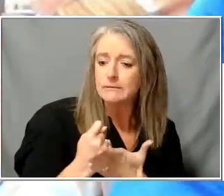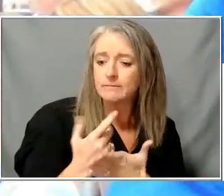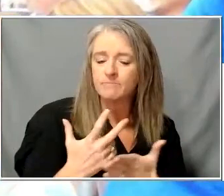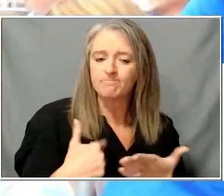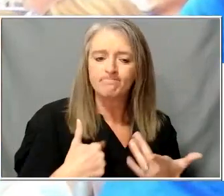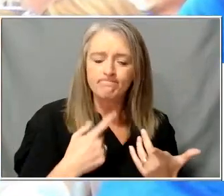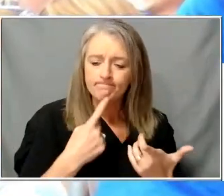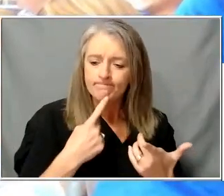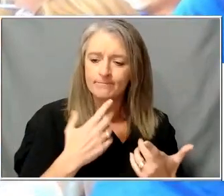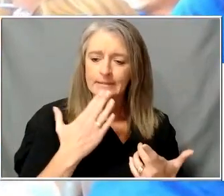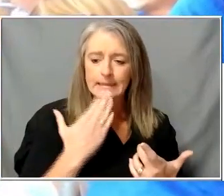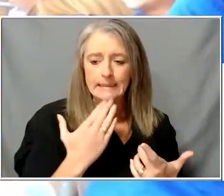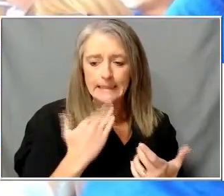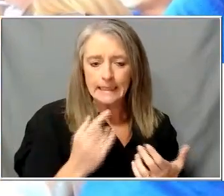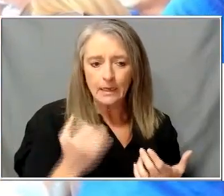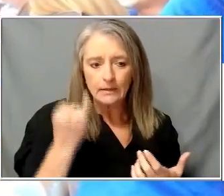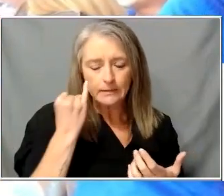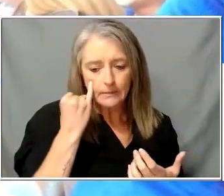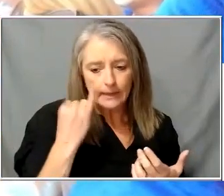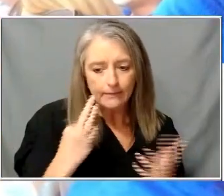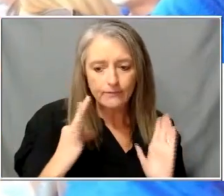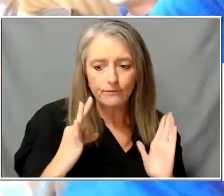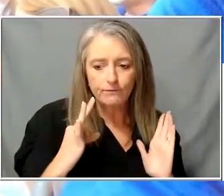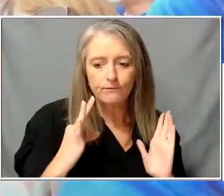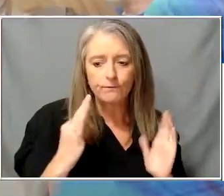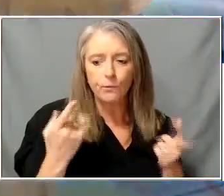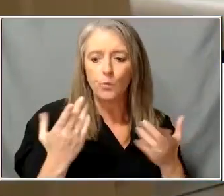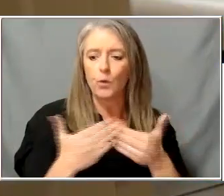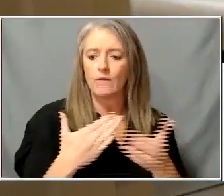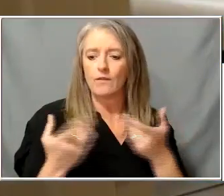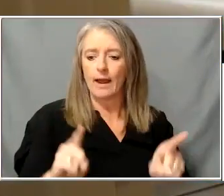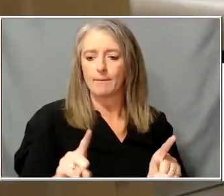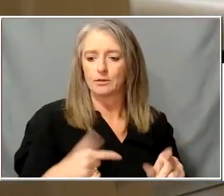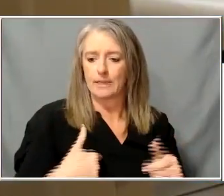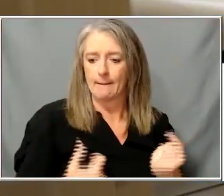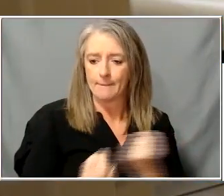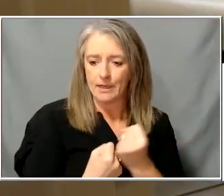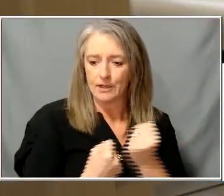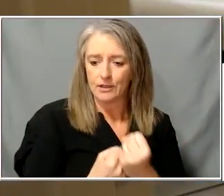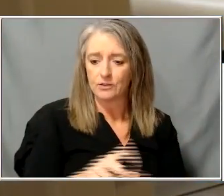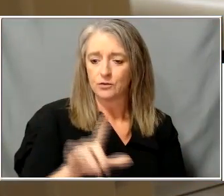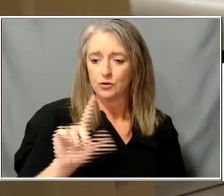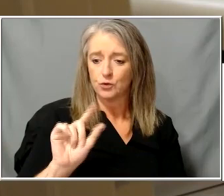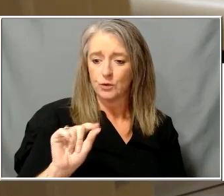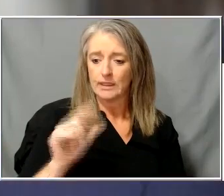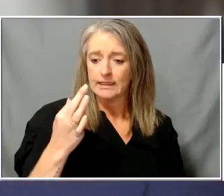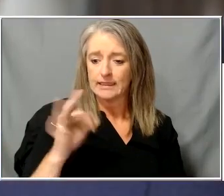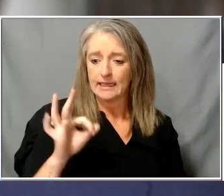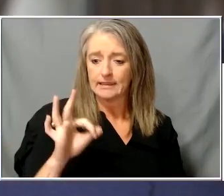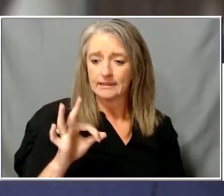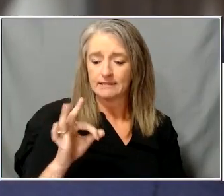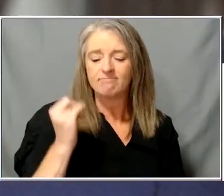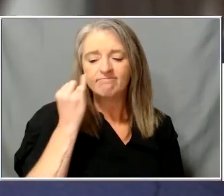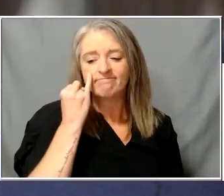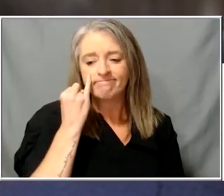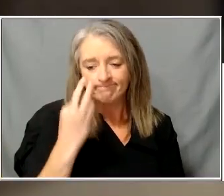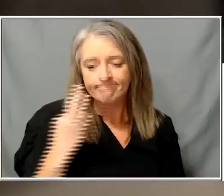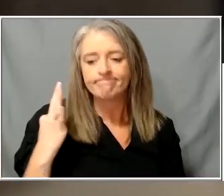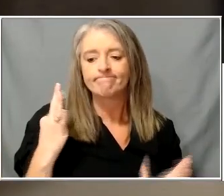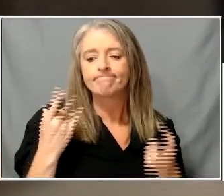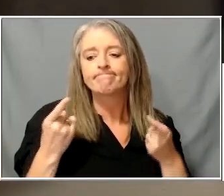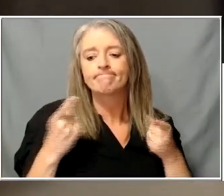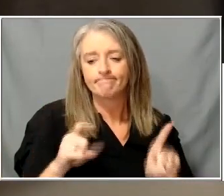said, honey, what if? And he said, whatever happens, I'm here. In 2019, the what if became a